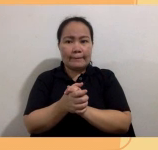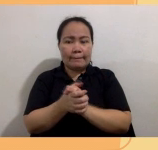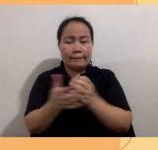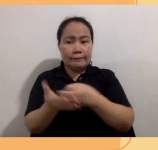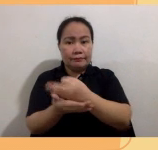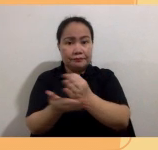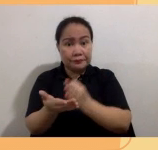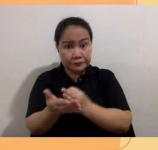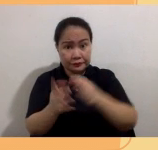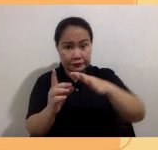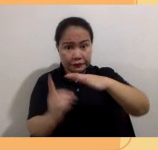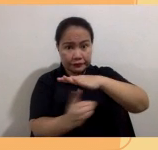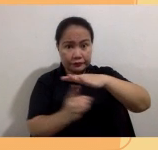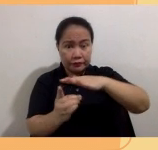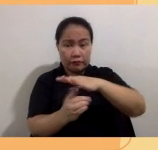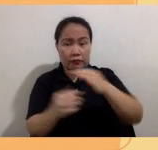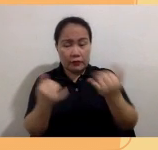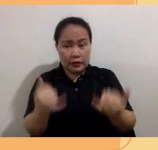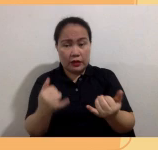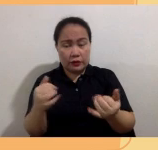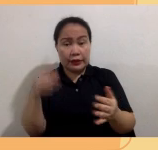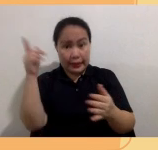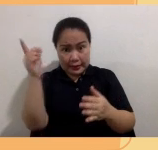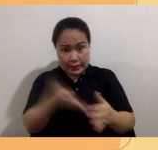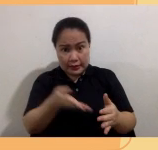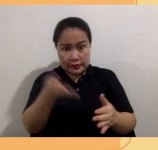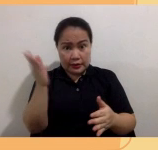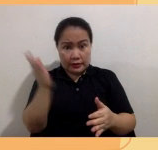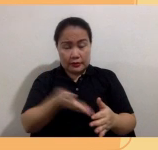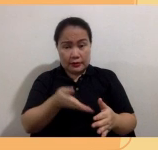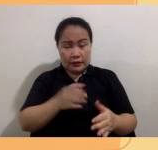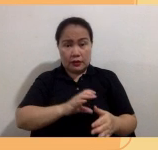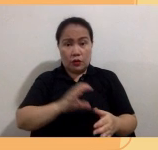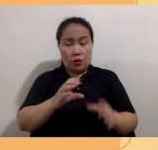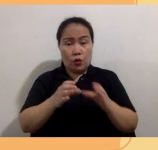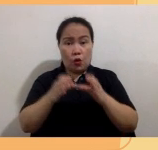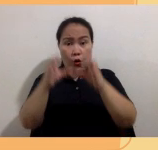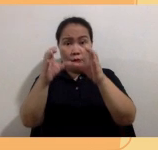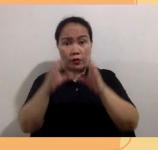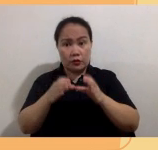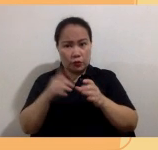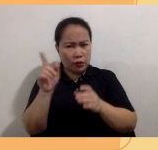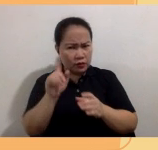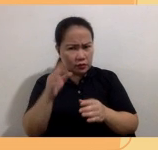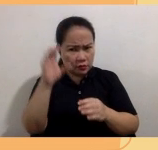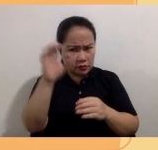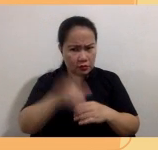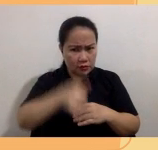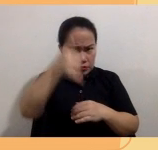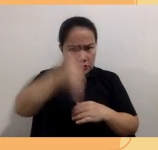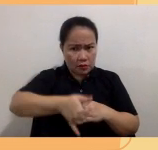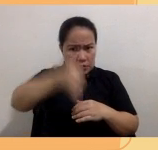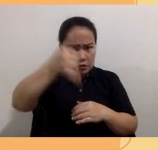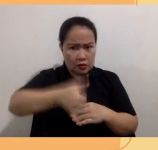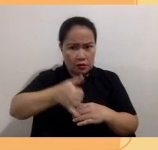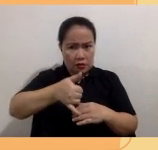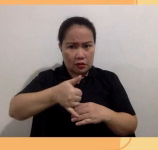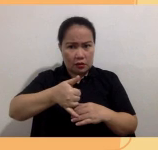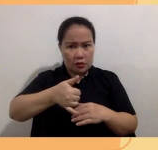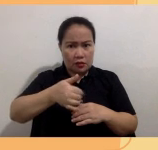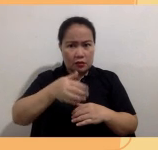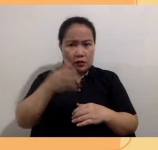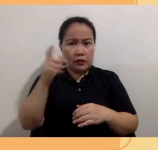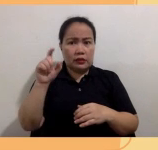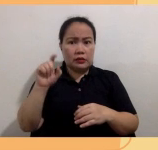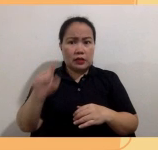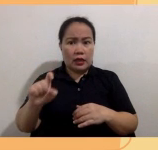our factored form. Okay, now, so we will now cancel out or divide the common factor. So it's very obvious naman